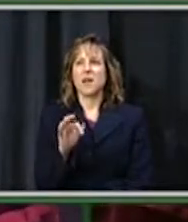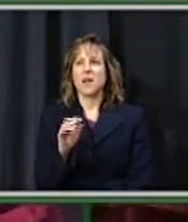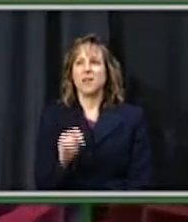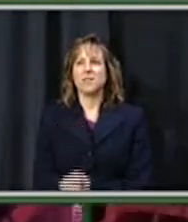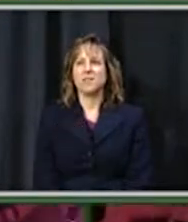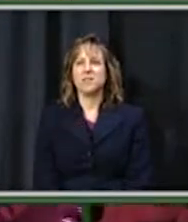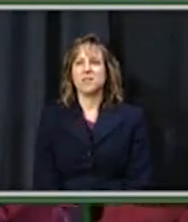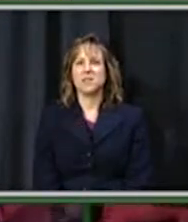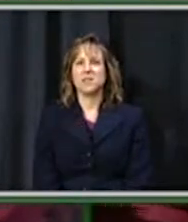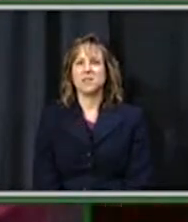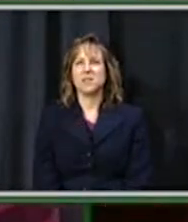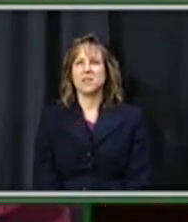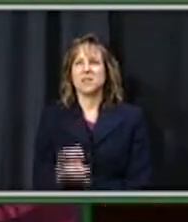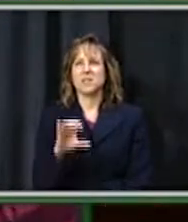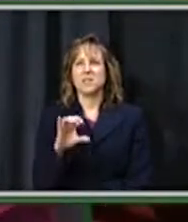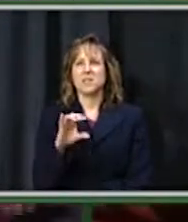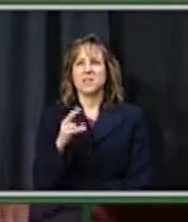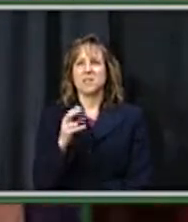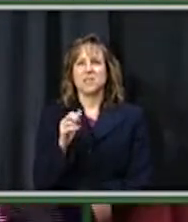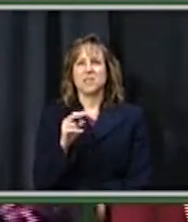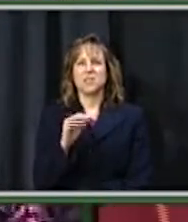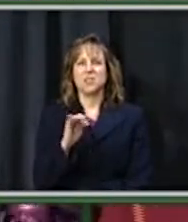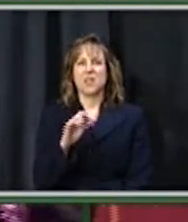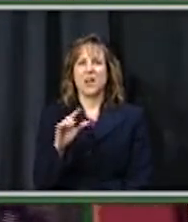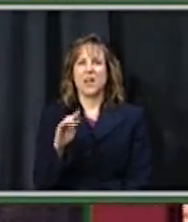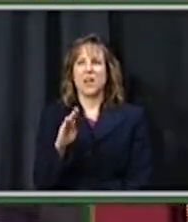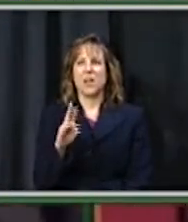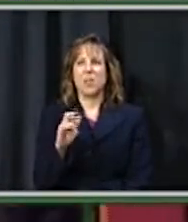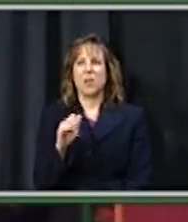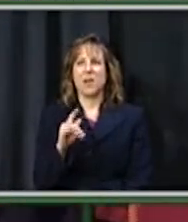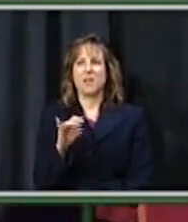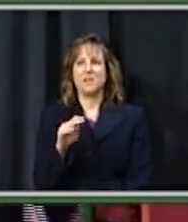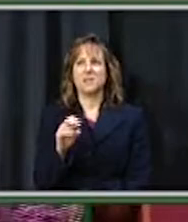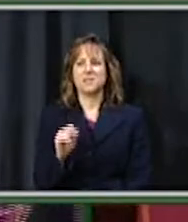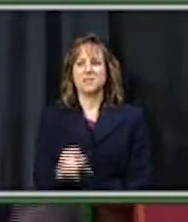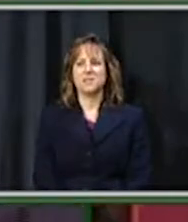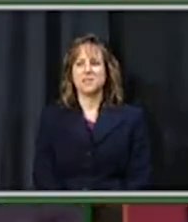Chanel Brackens. Michelle Gill.